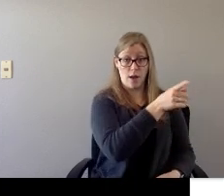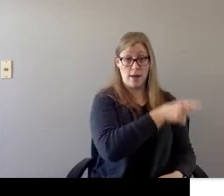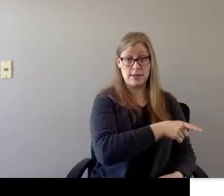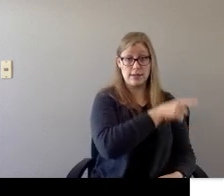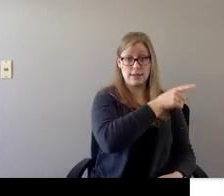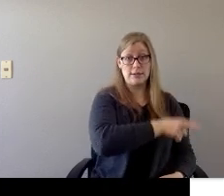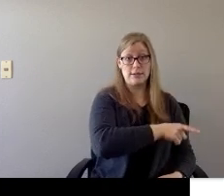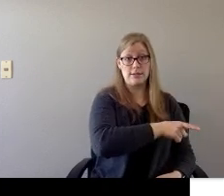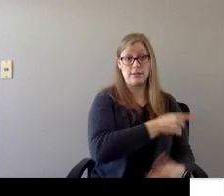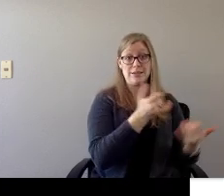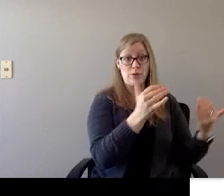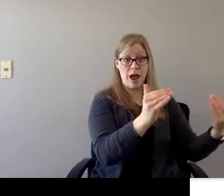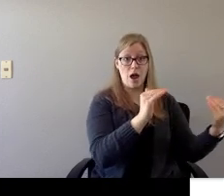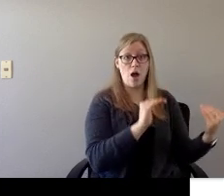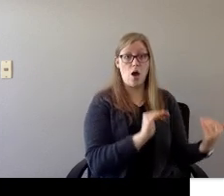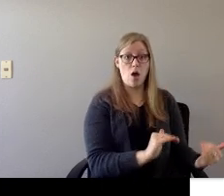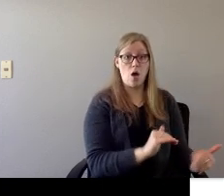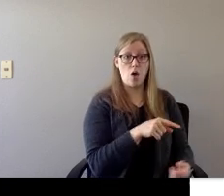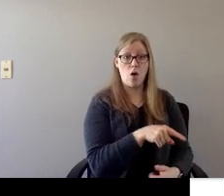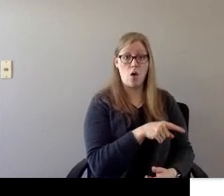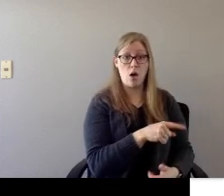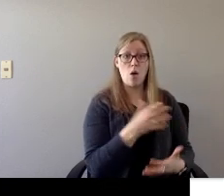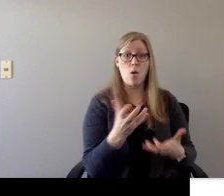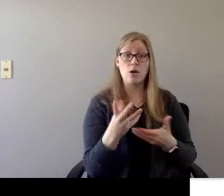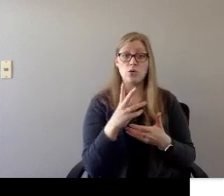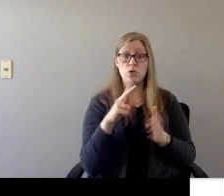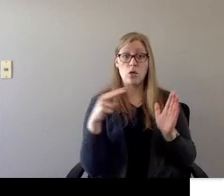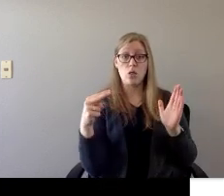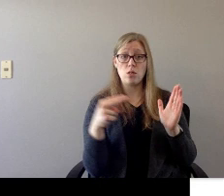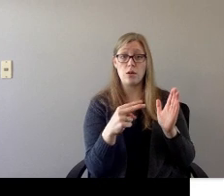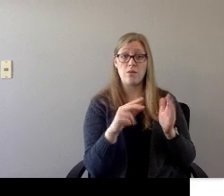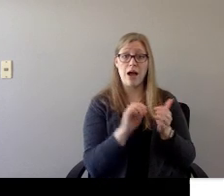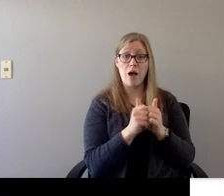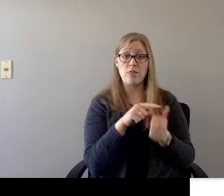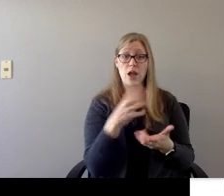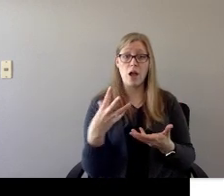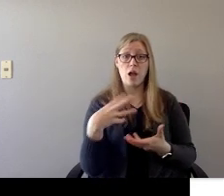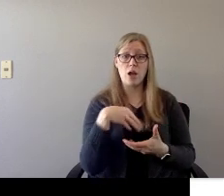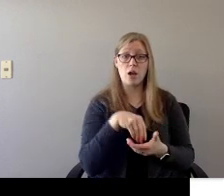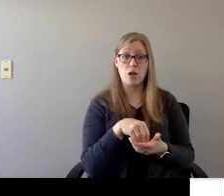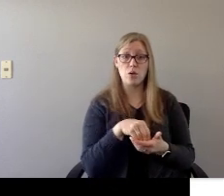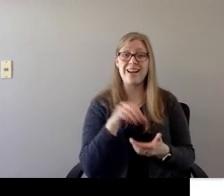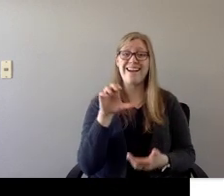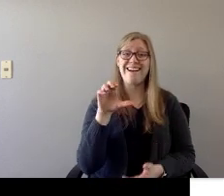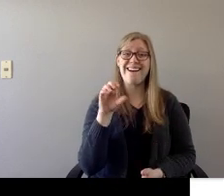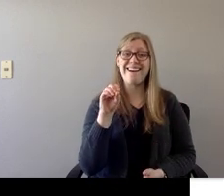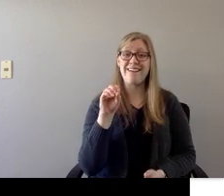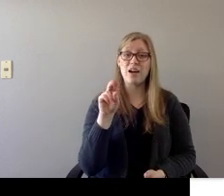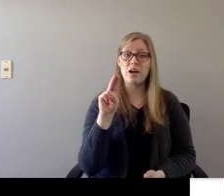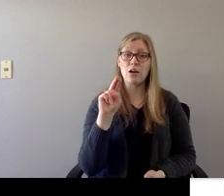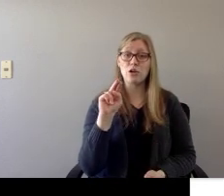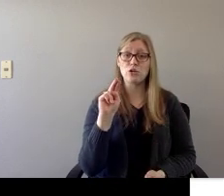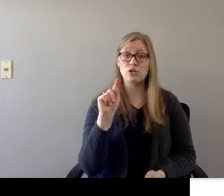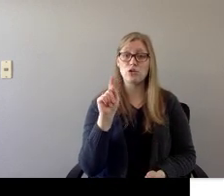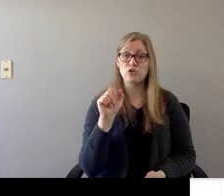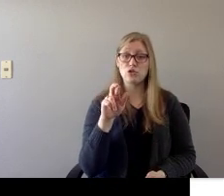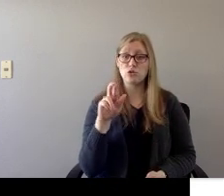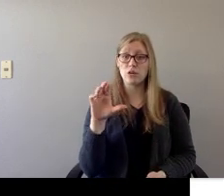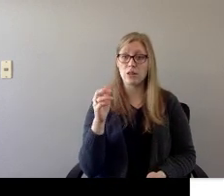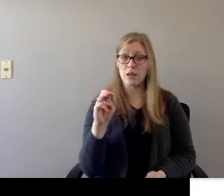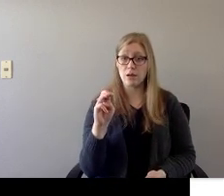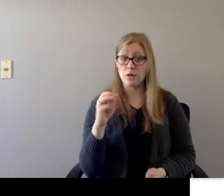be on the lookout for is the author's inclusion of a counterclaim. And we are going to mark it by putting a little